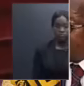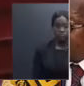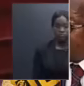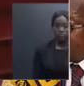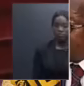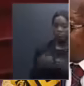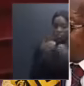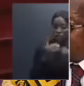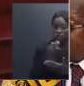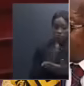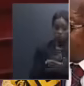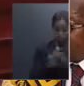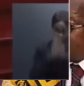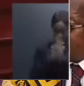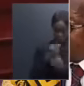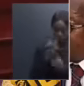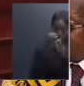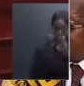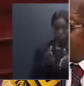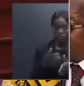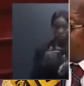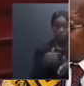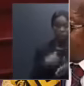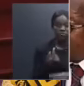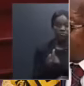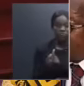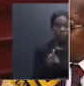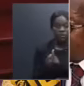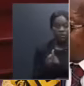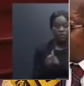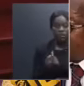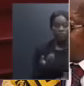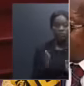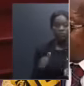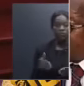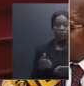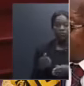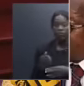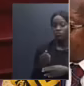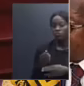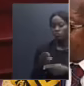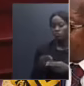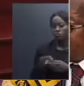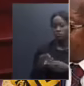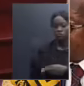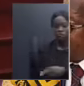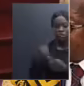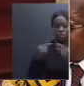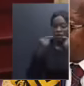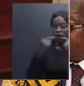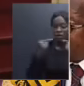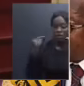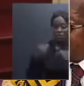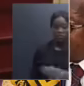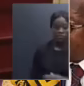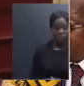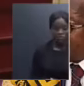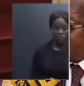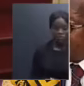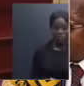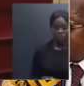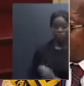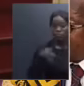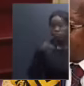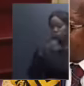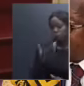to briefly make some few comments on the announcement. You rightly pointed